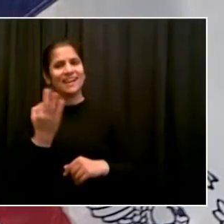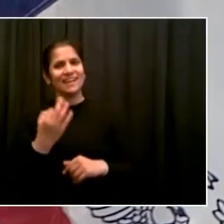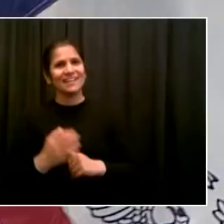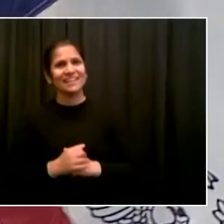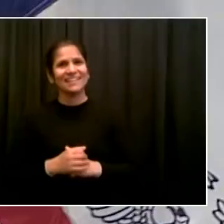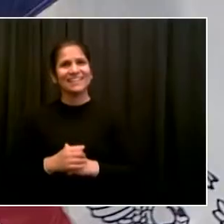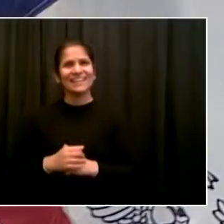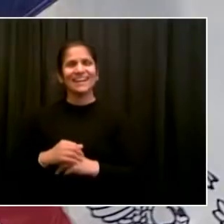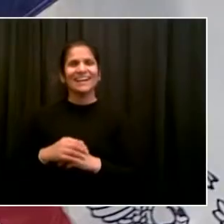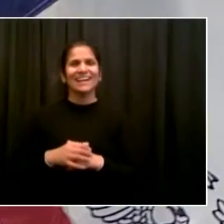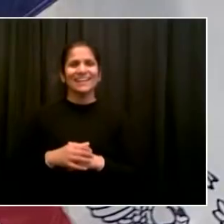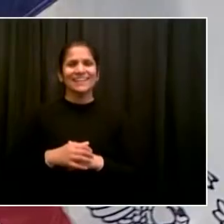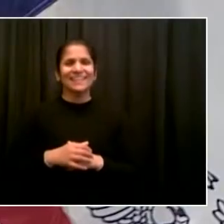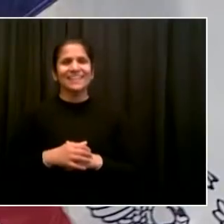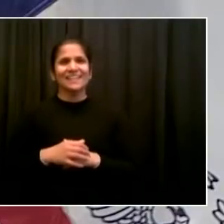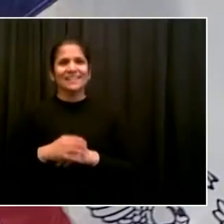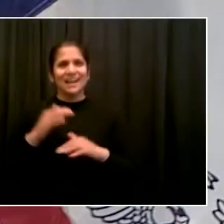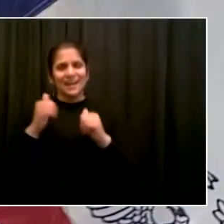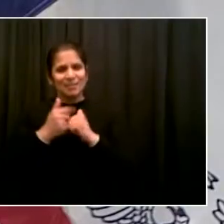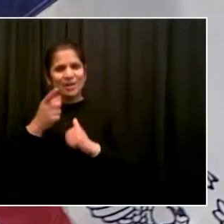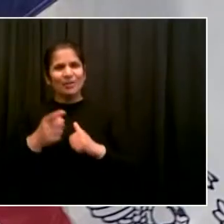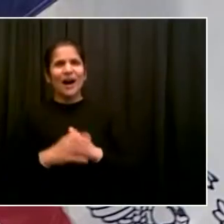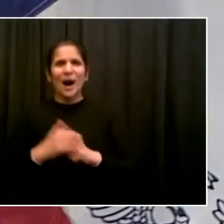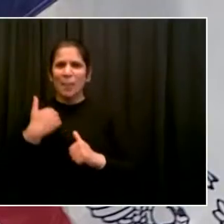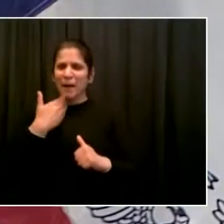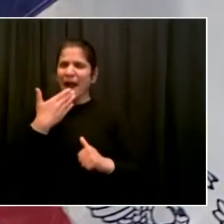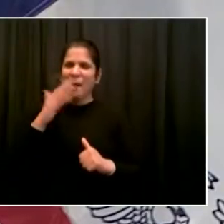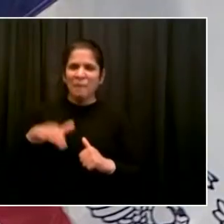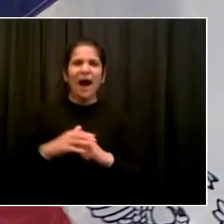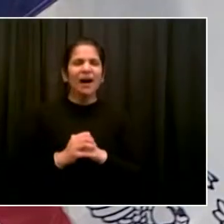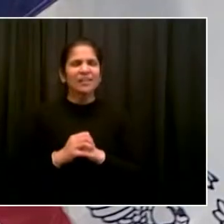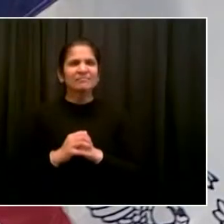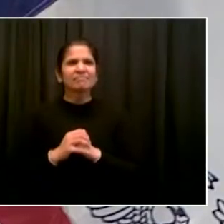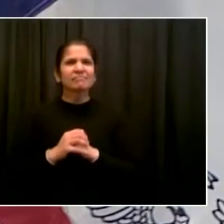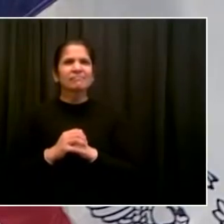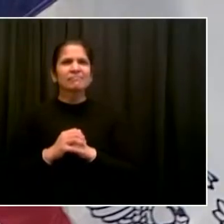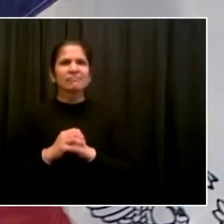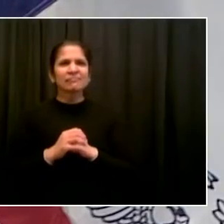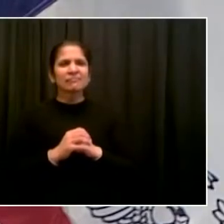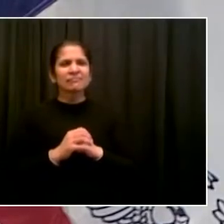Not bad. Thank you very much, Mr. Mayor. And hello to everyone on the call.